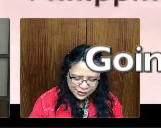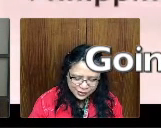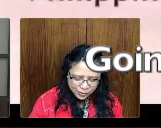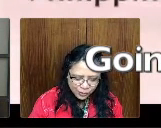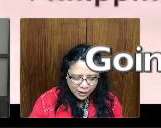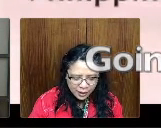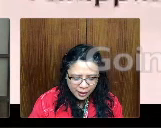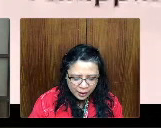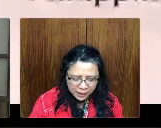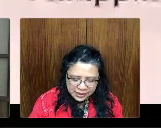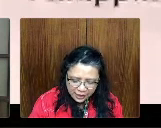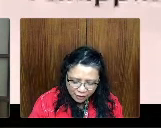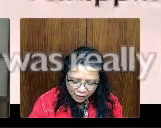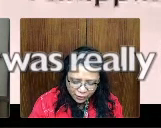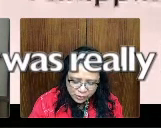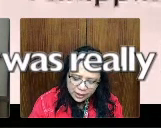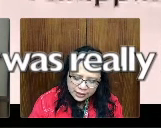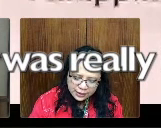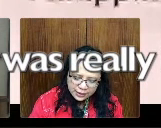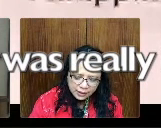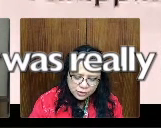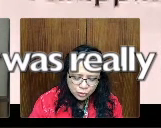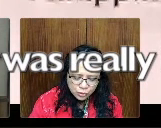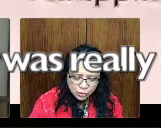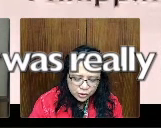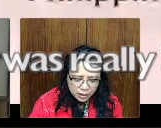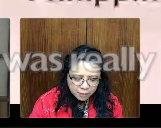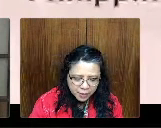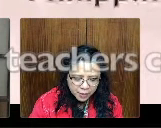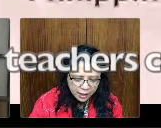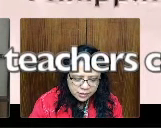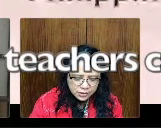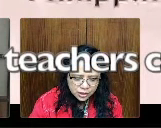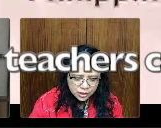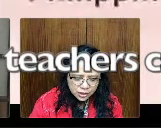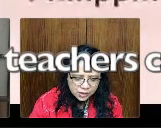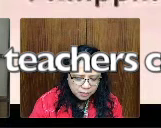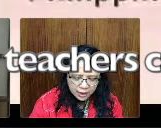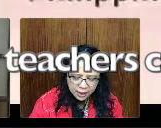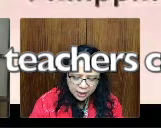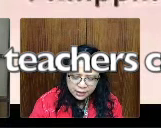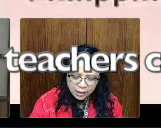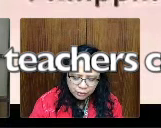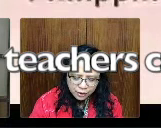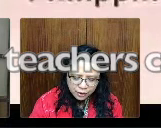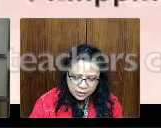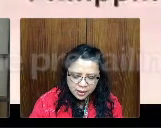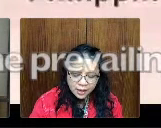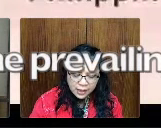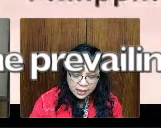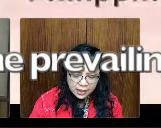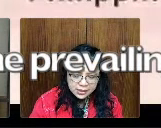serve. So his effort was really intended so that school children, parents, teachers can be trained as health